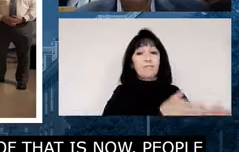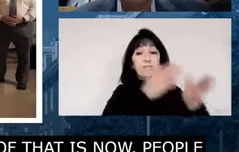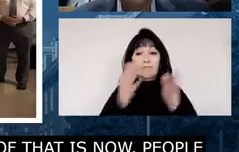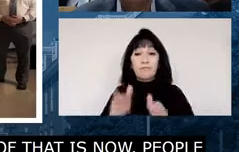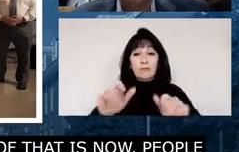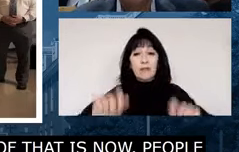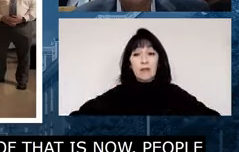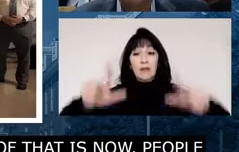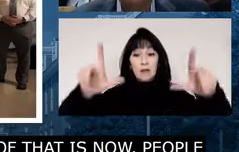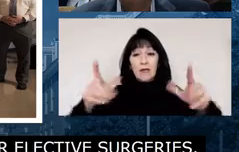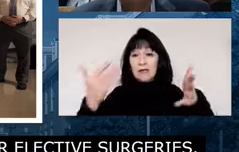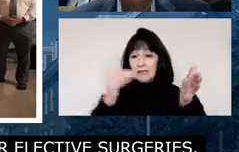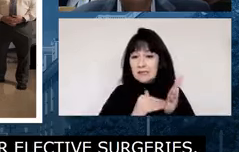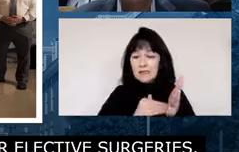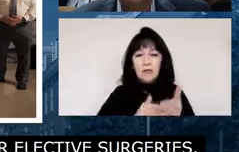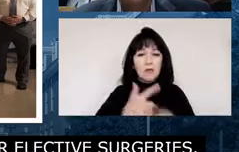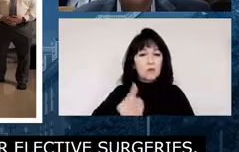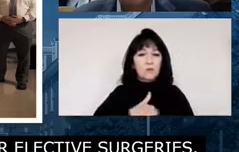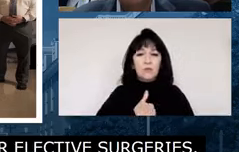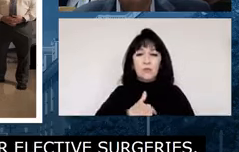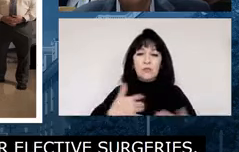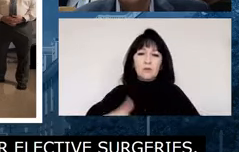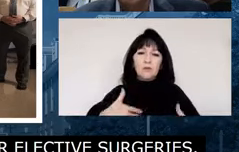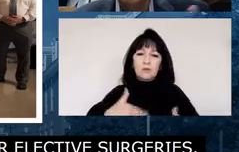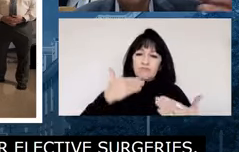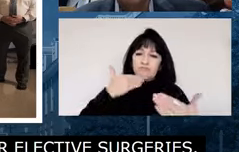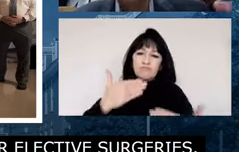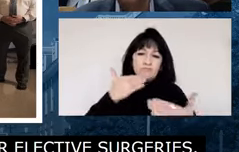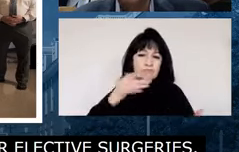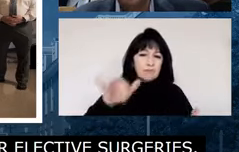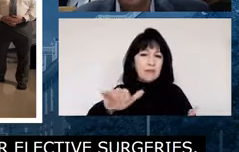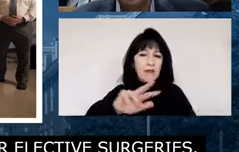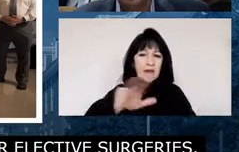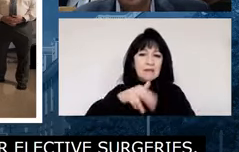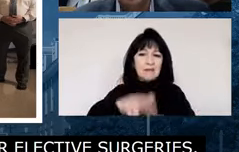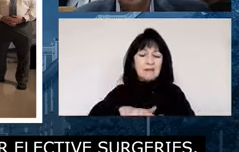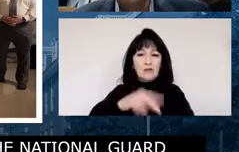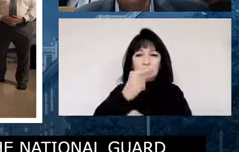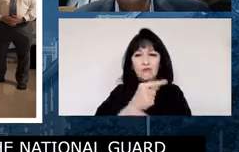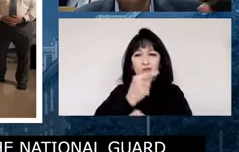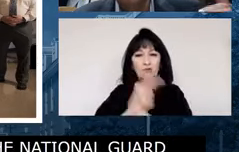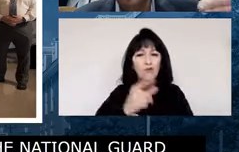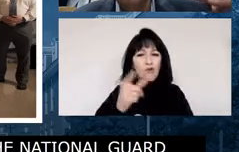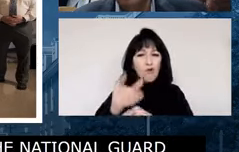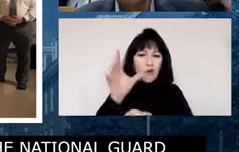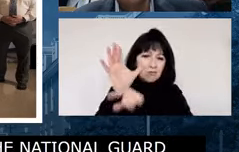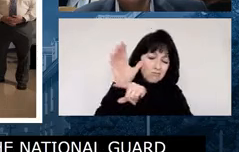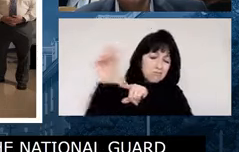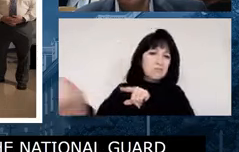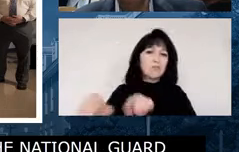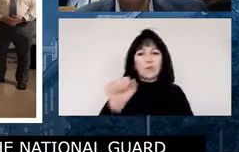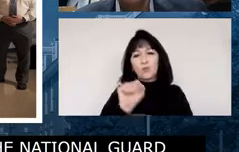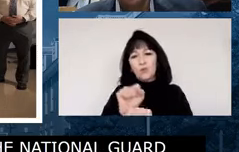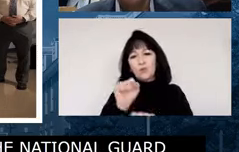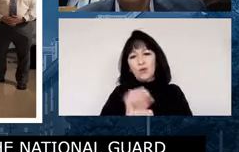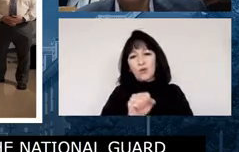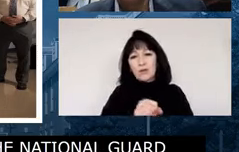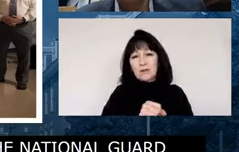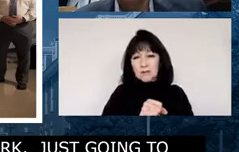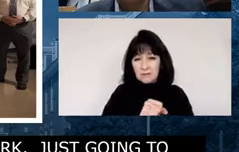But again, the National Guard have been doing tremendous work. Just going to share, the numbers again.